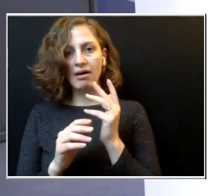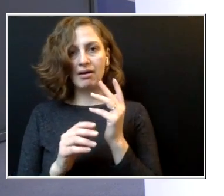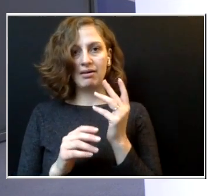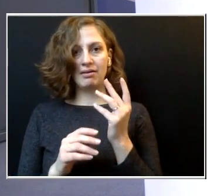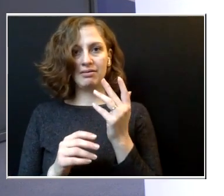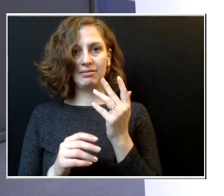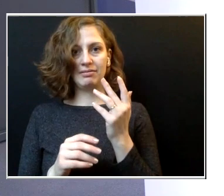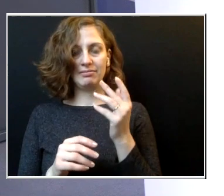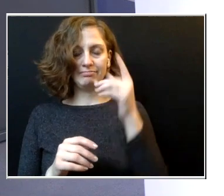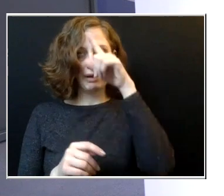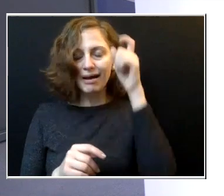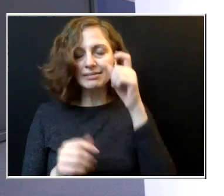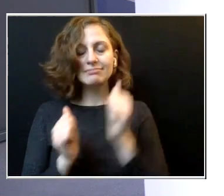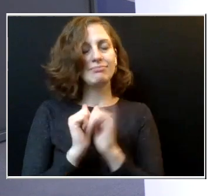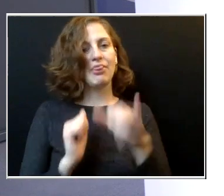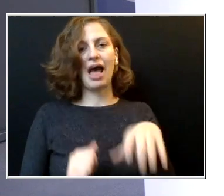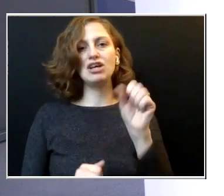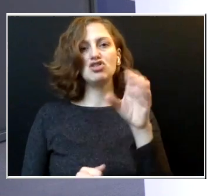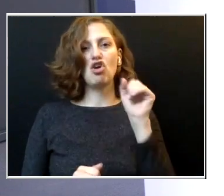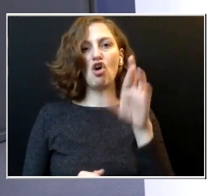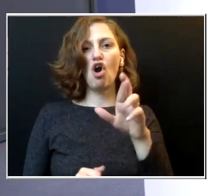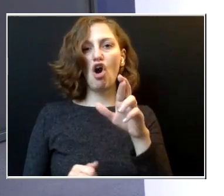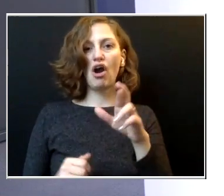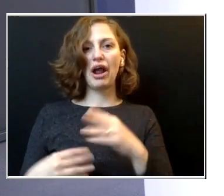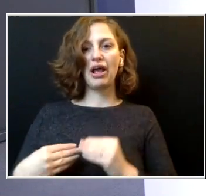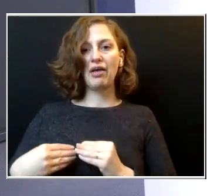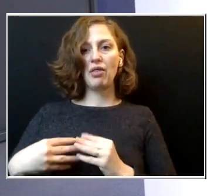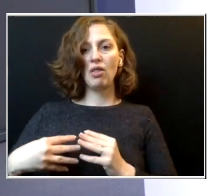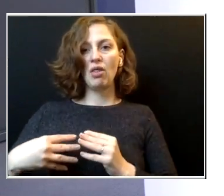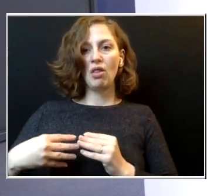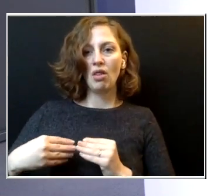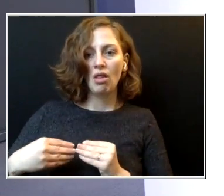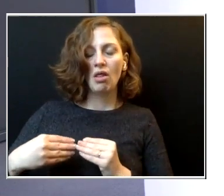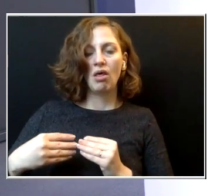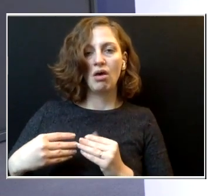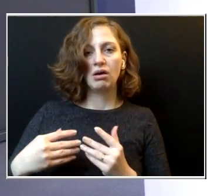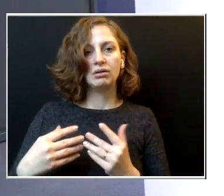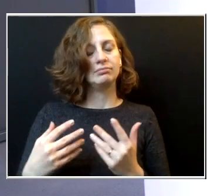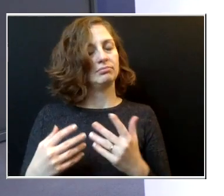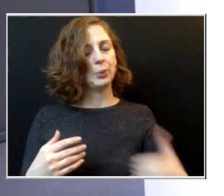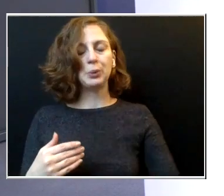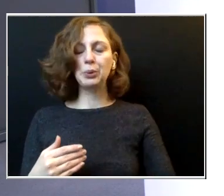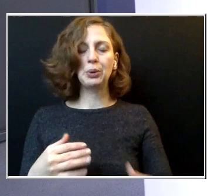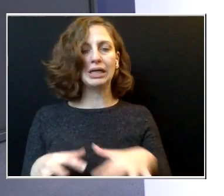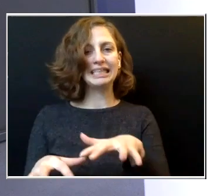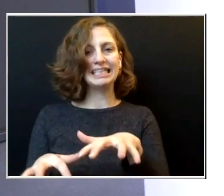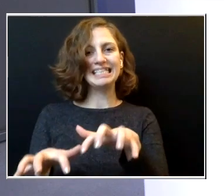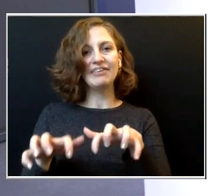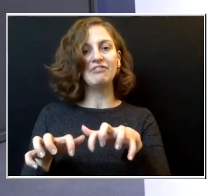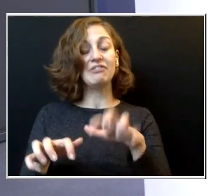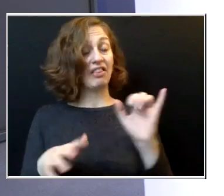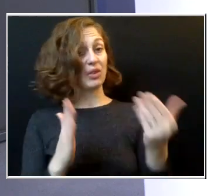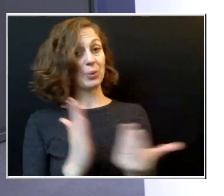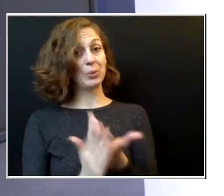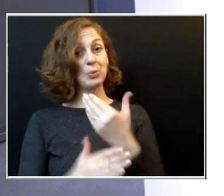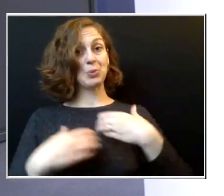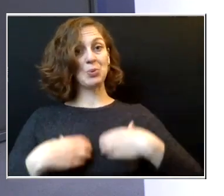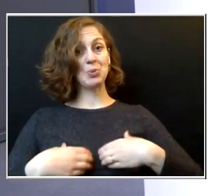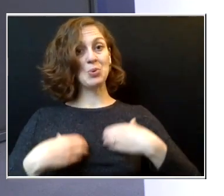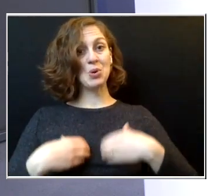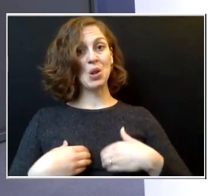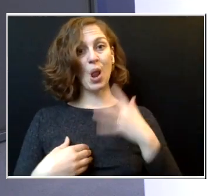it, but it's really powerful, and it makes the lung really, really, really stiff. And like I said, that new lung looks great. As a fan of lung transplant, I love to see